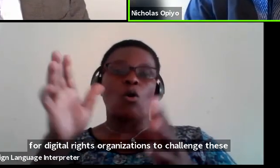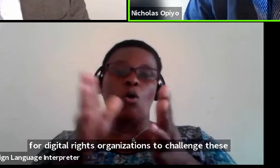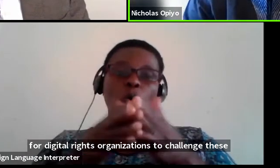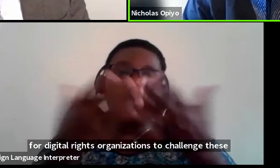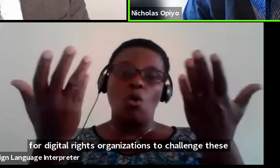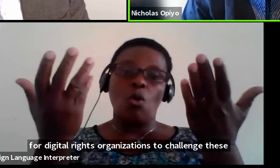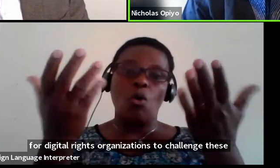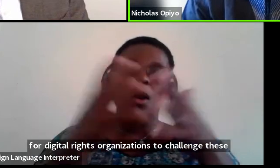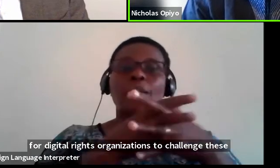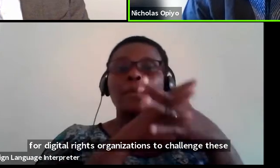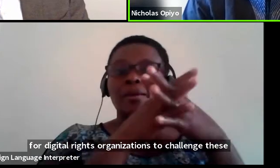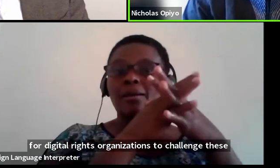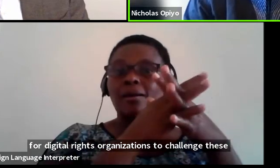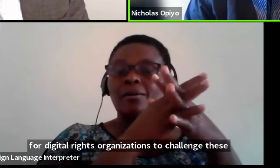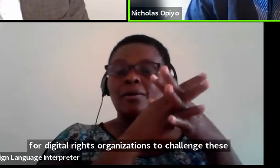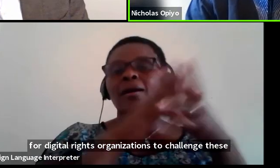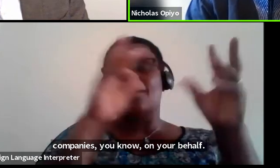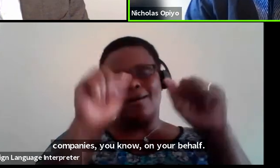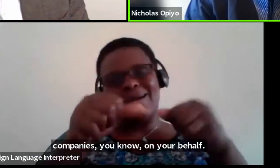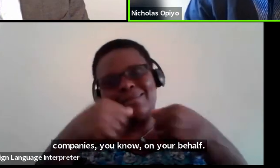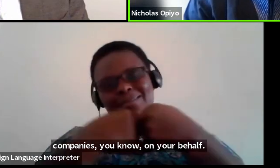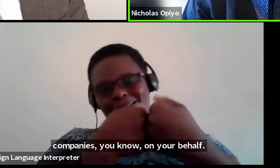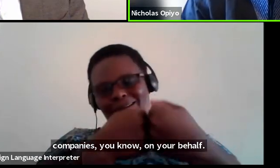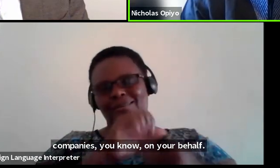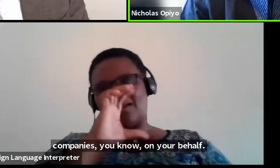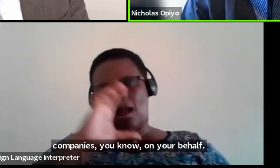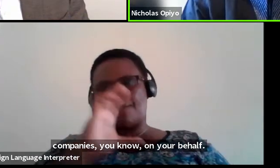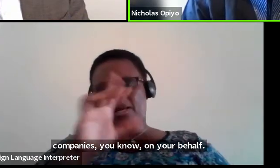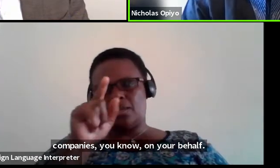on your behalf. I've had cases of